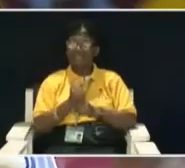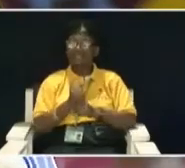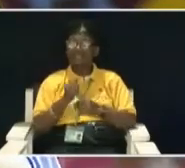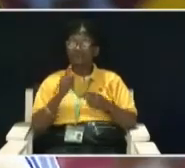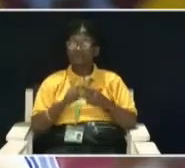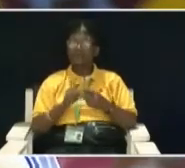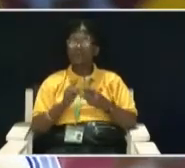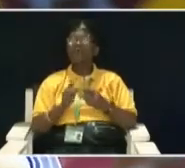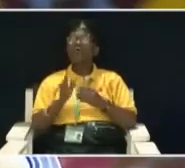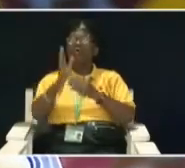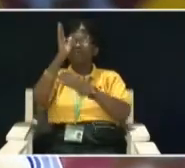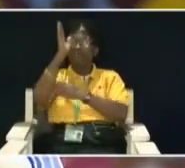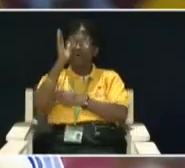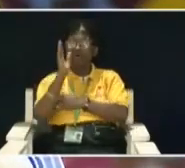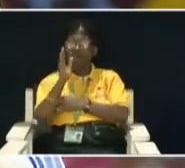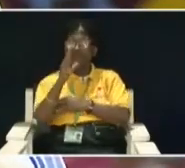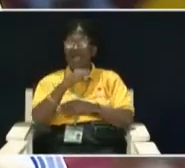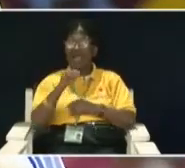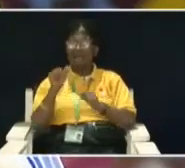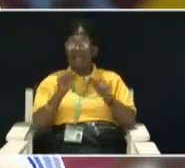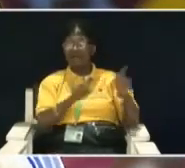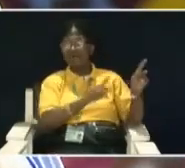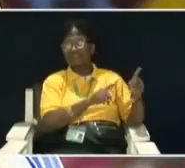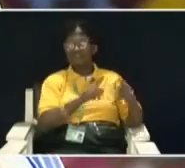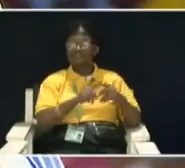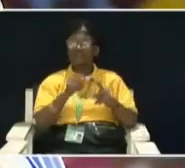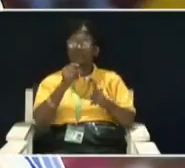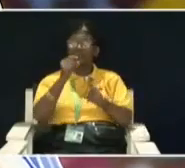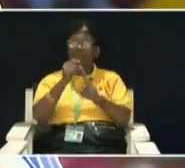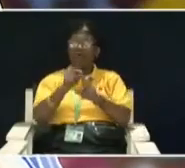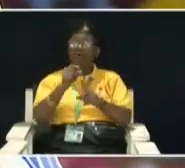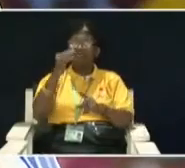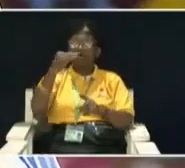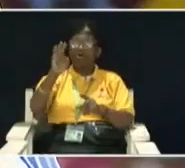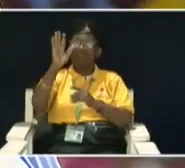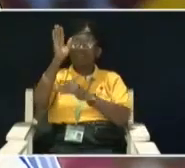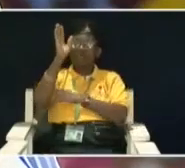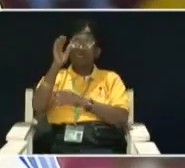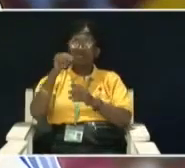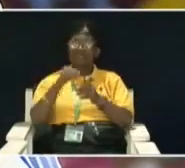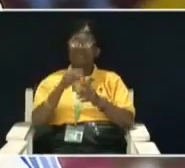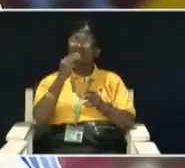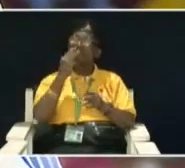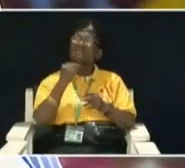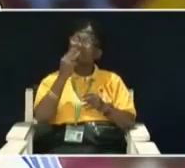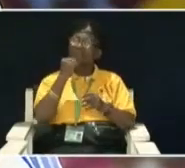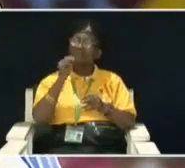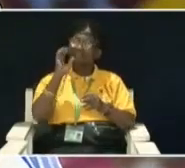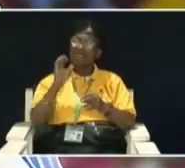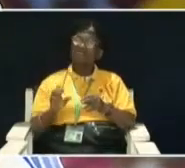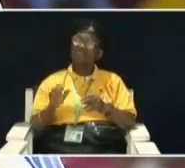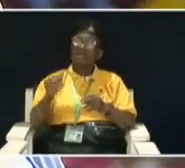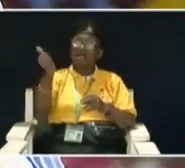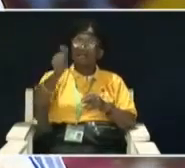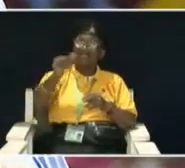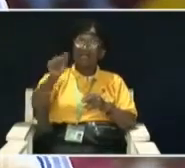And according to the word of God, in Hebrews chapter 10, verse 19, Hebrews 10, verse